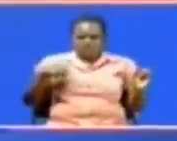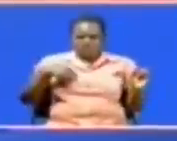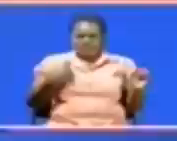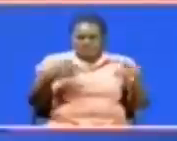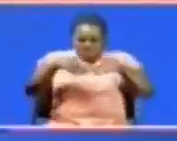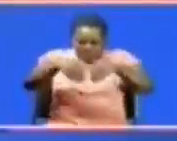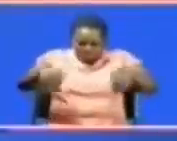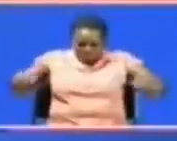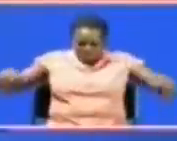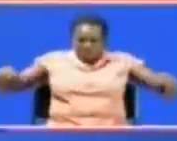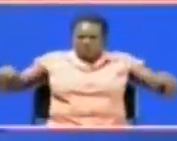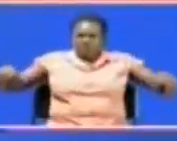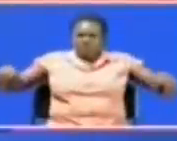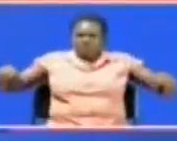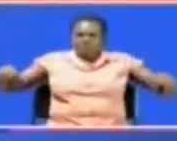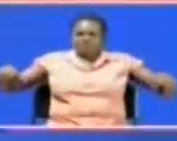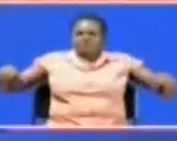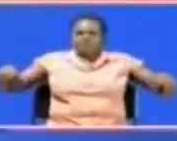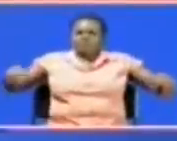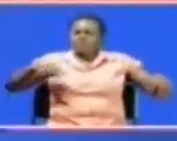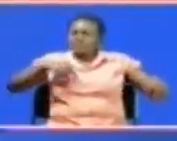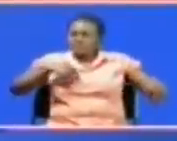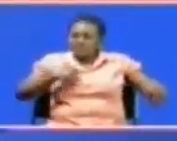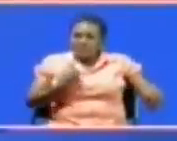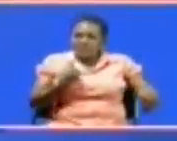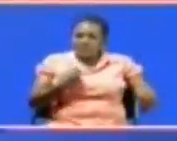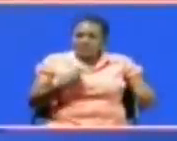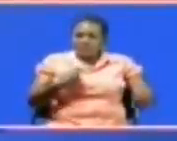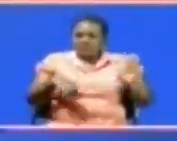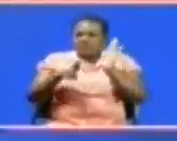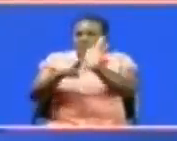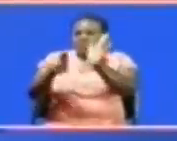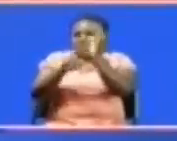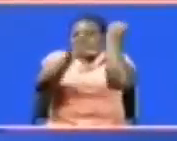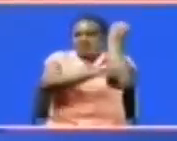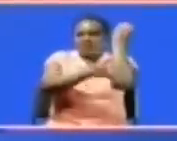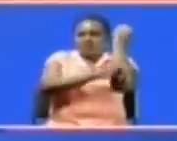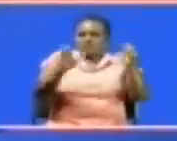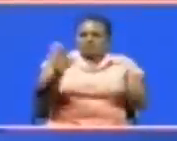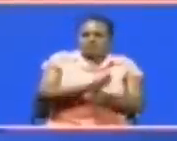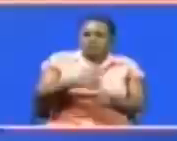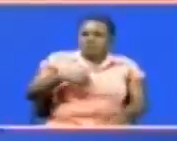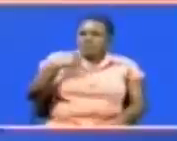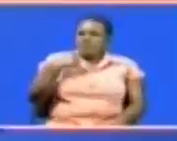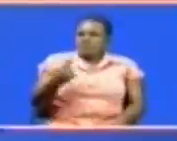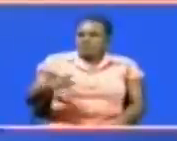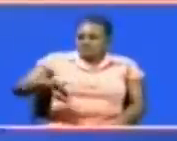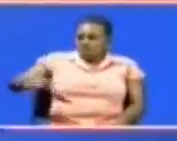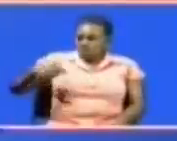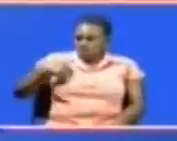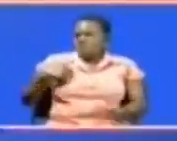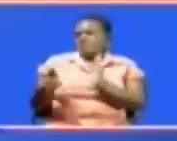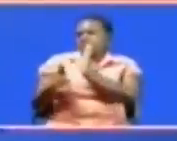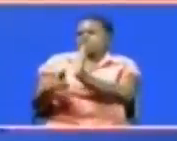We are independent. Mm-hmm. And we represent the entire country. I've already mentioned the class of counties that I'm responsible